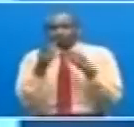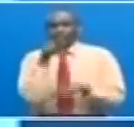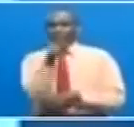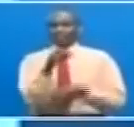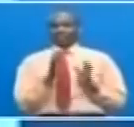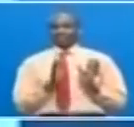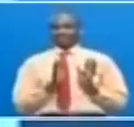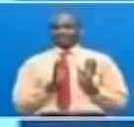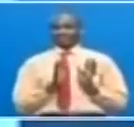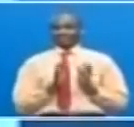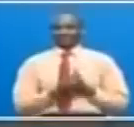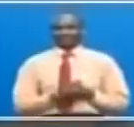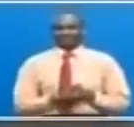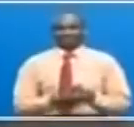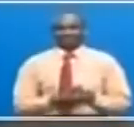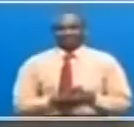about.